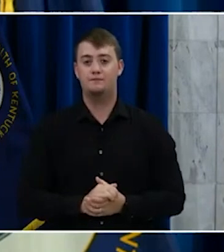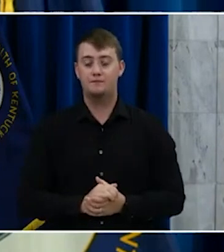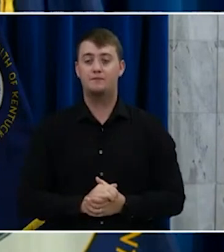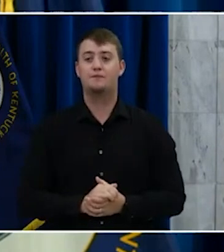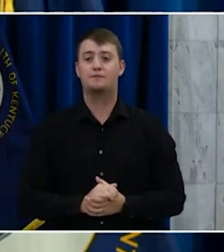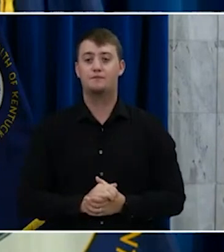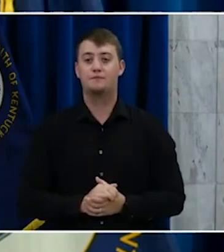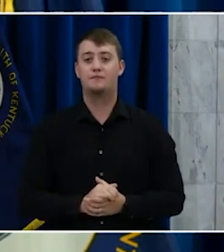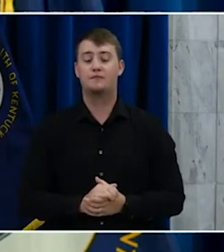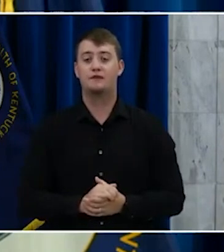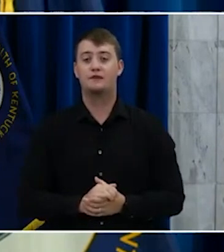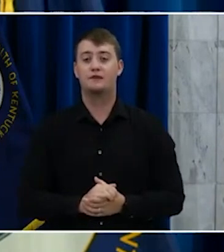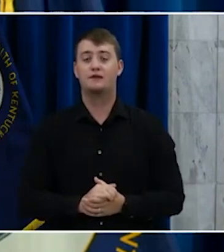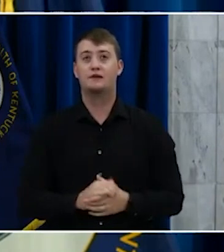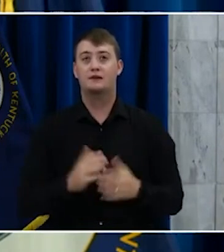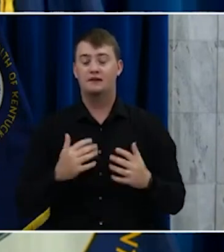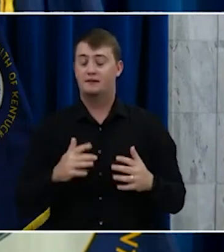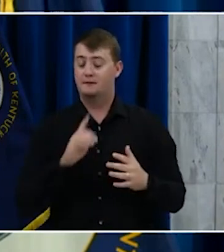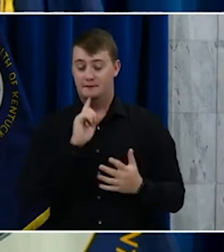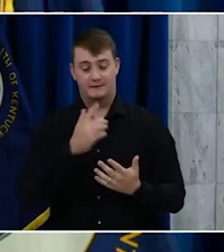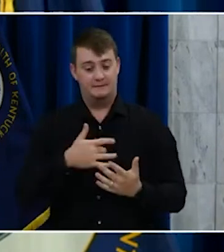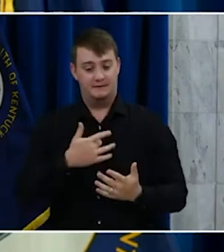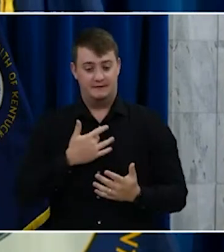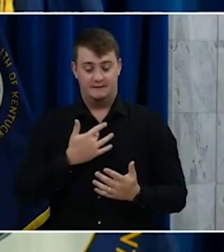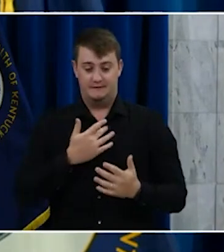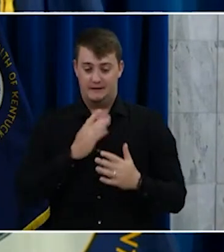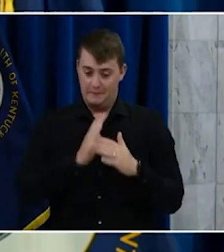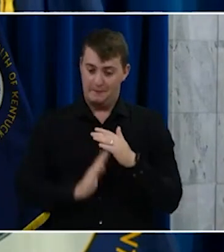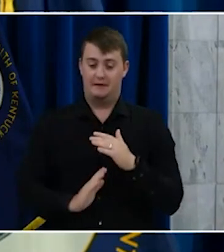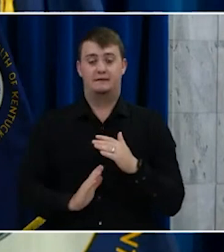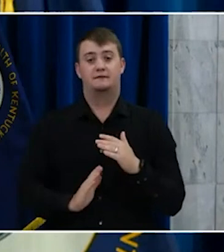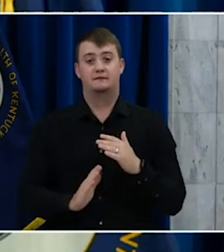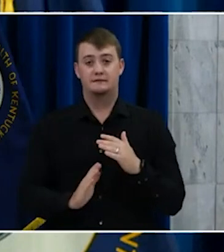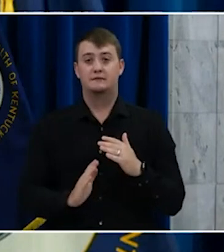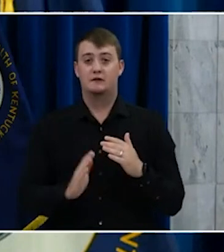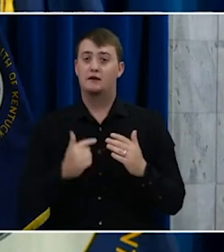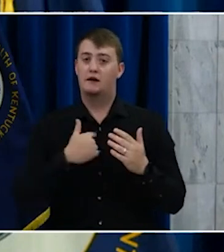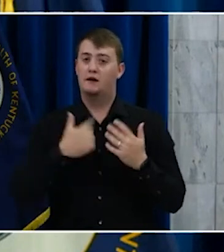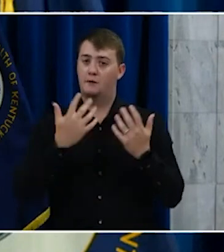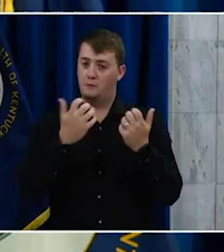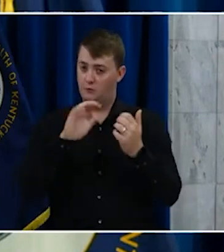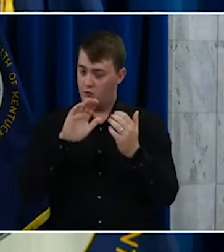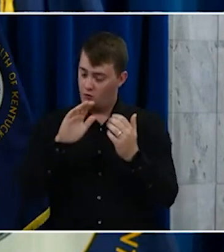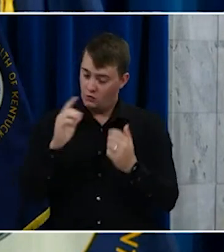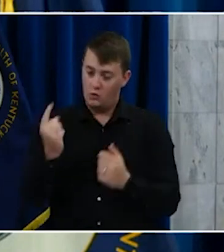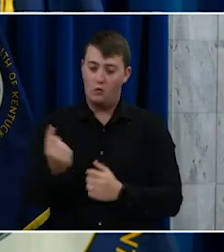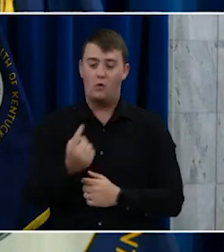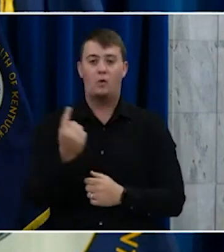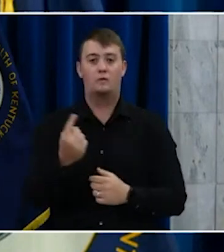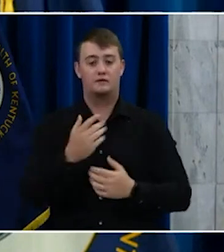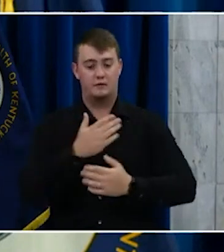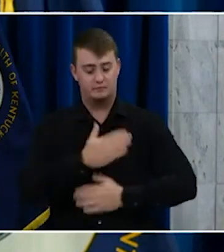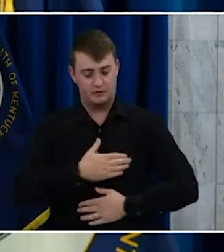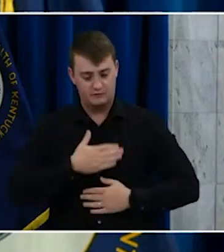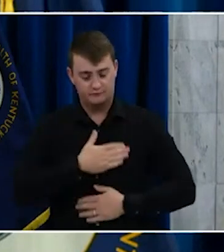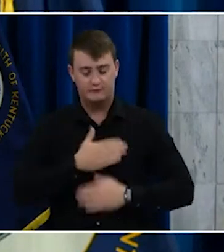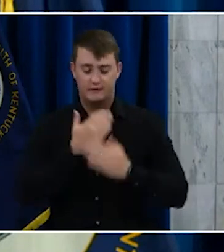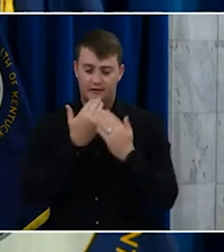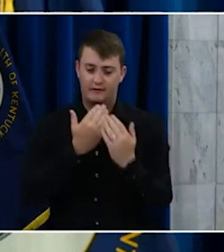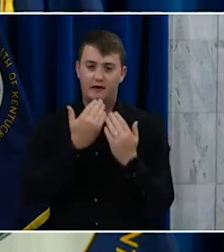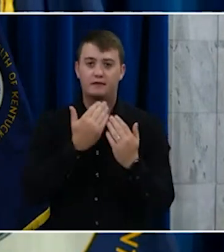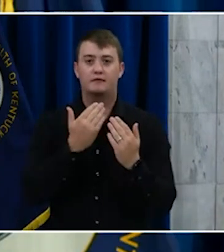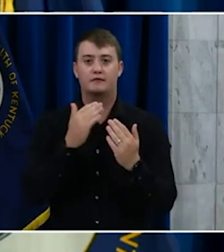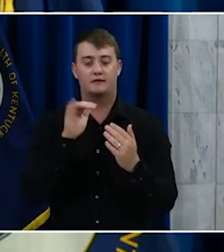It is really humbling, and I want us always to be appreciative of